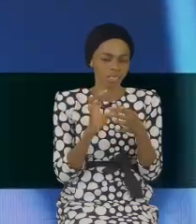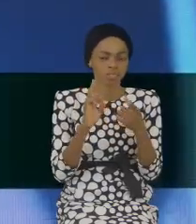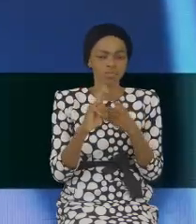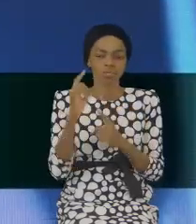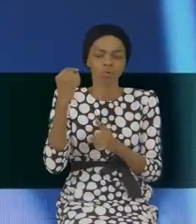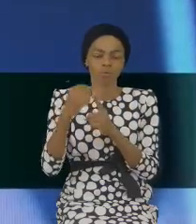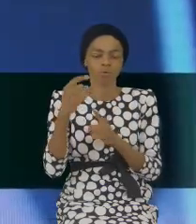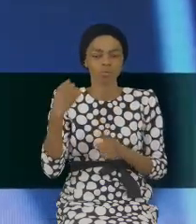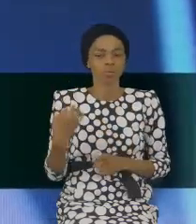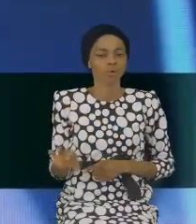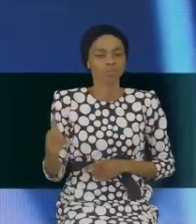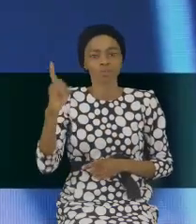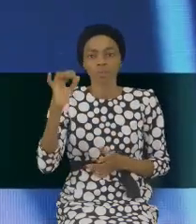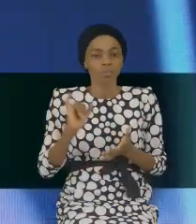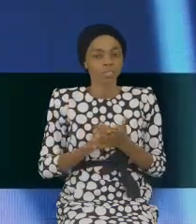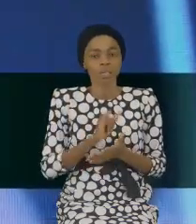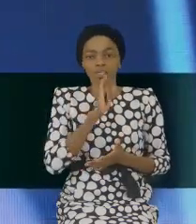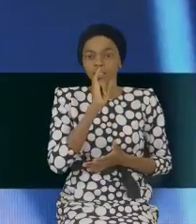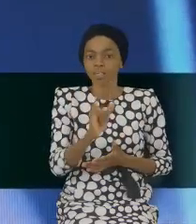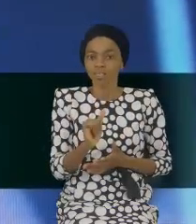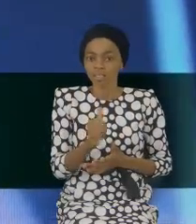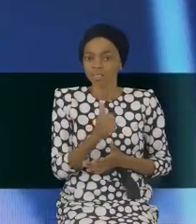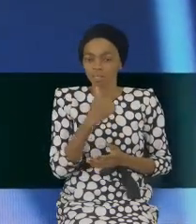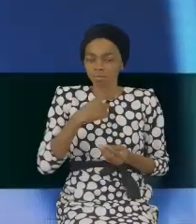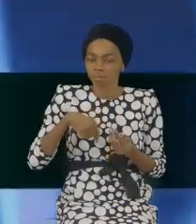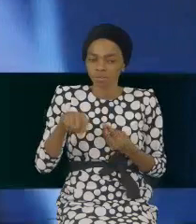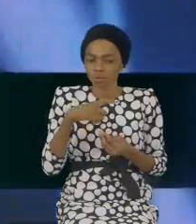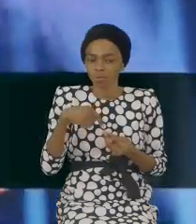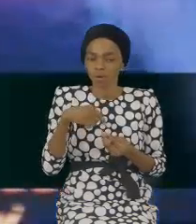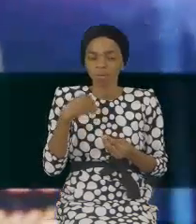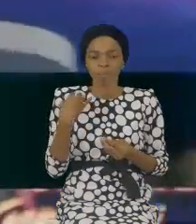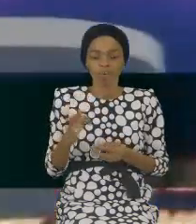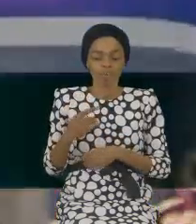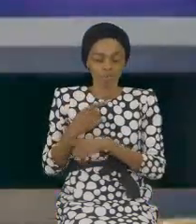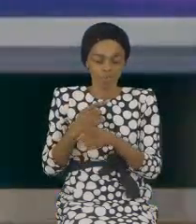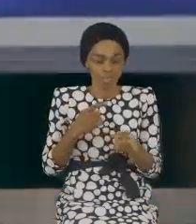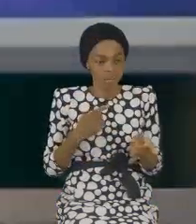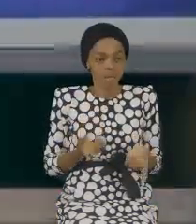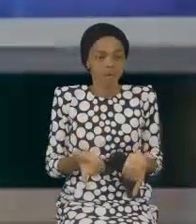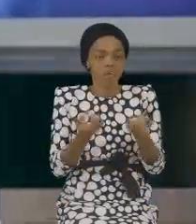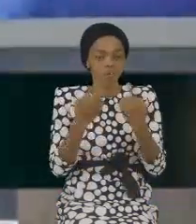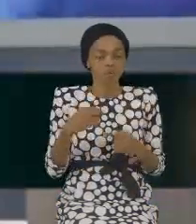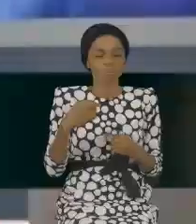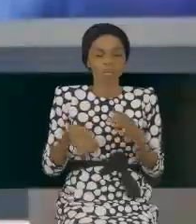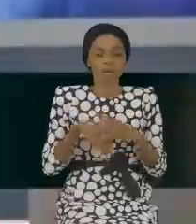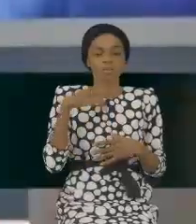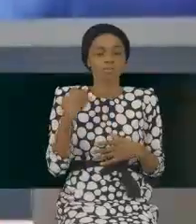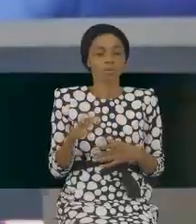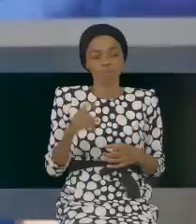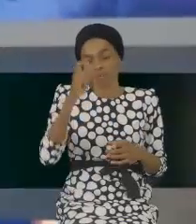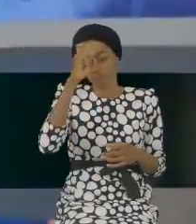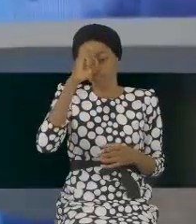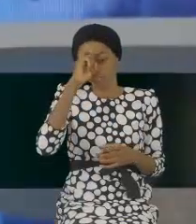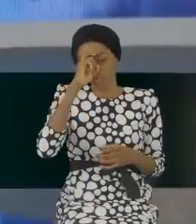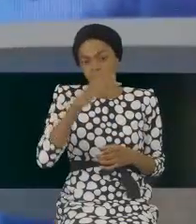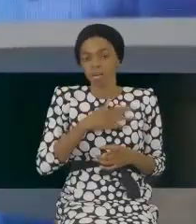God? That is the summary of their coming out of Egypt and coming